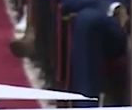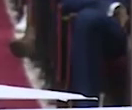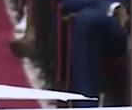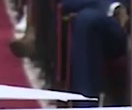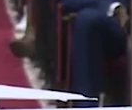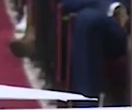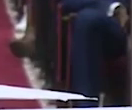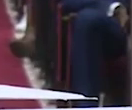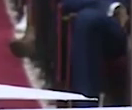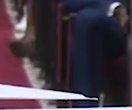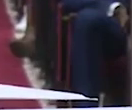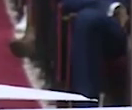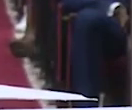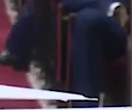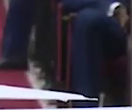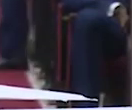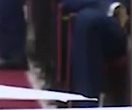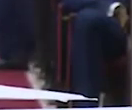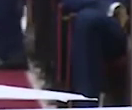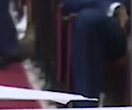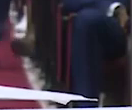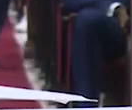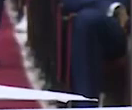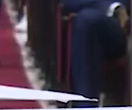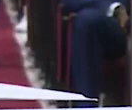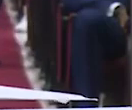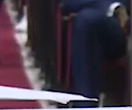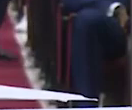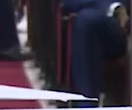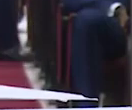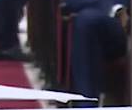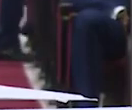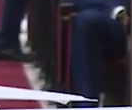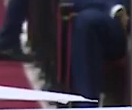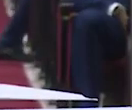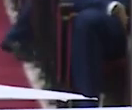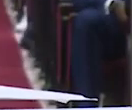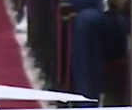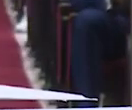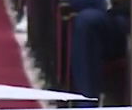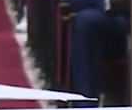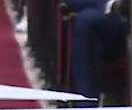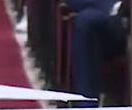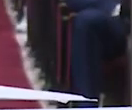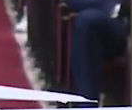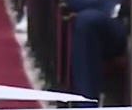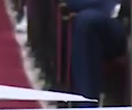staying in the bush for 12 days,